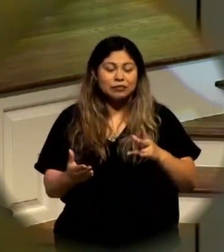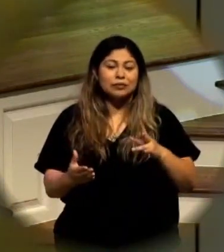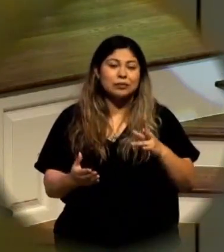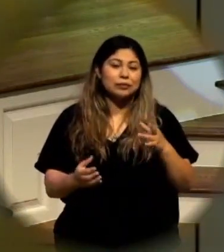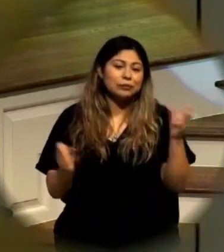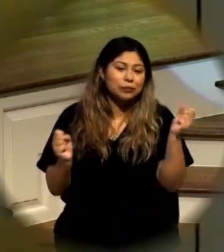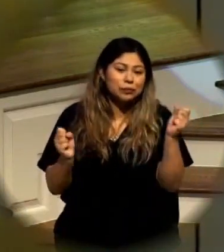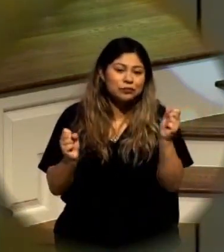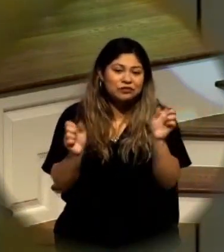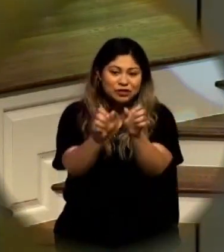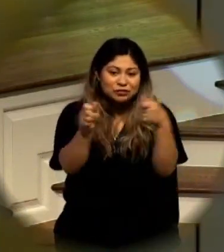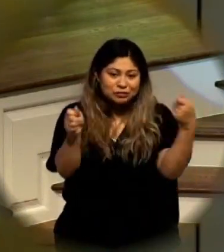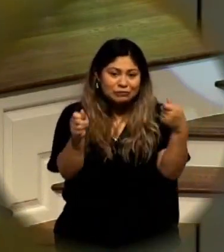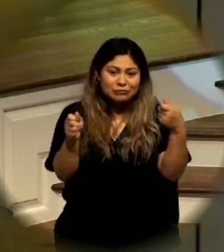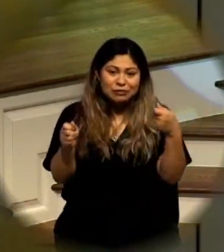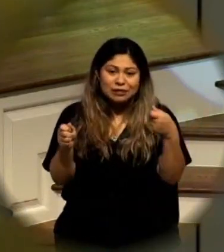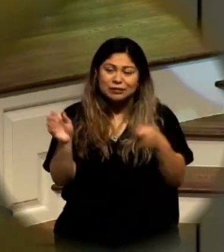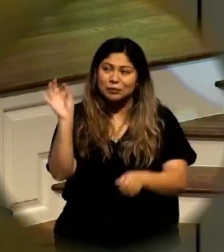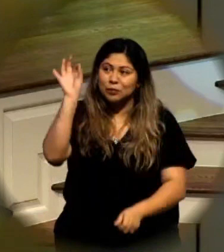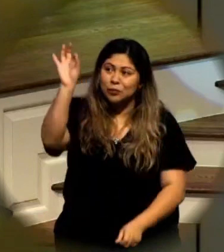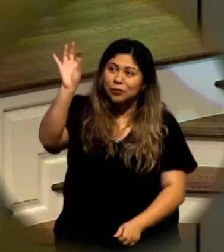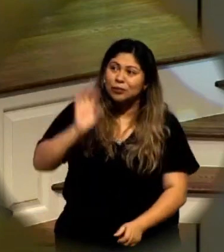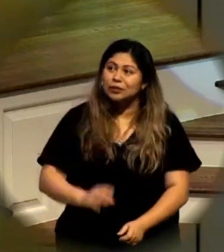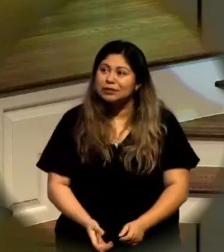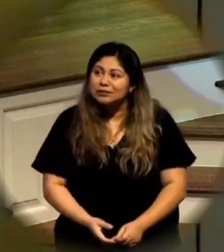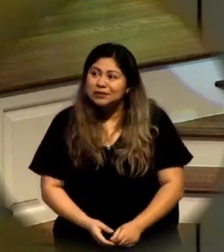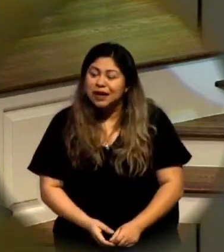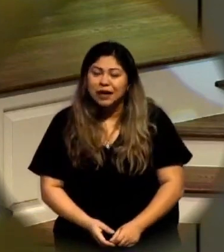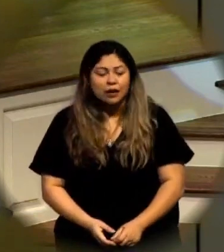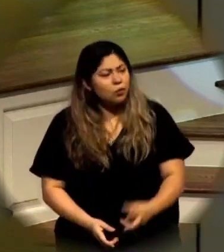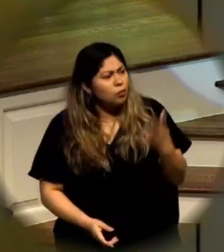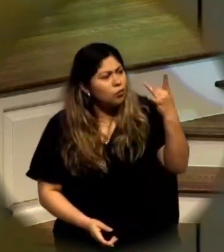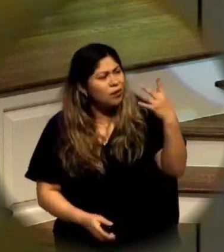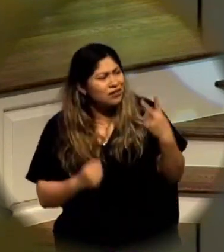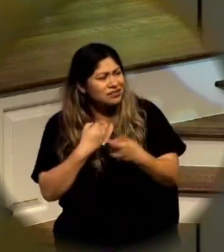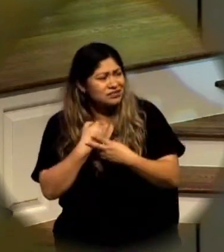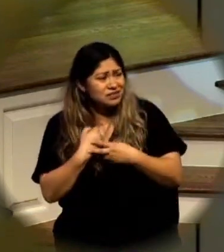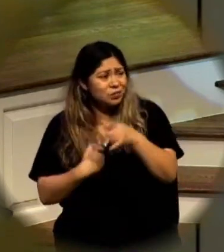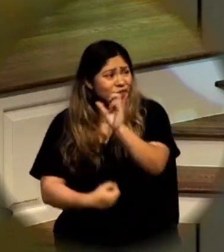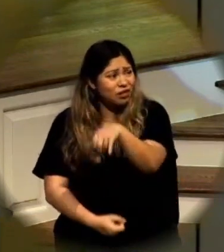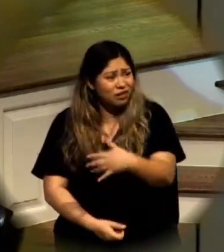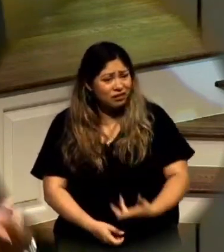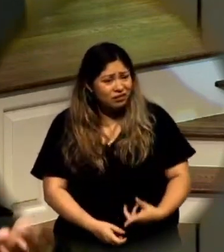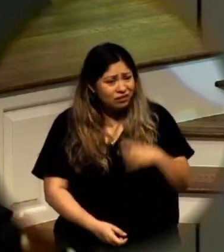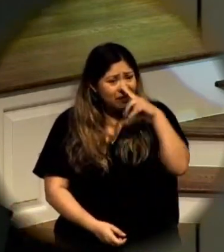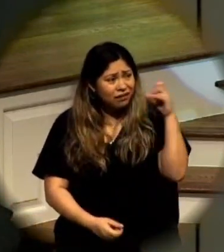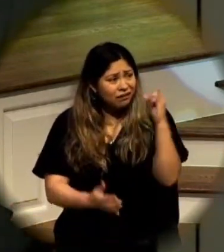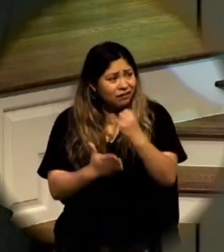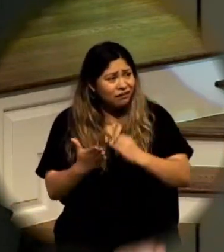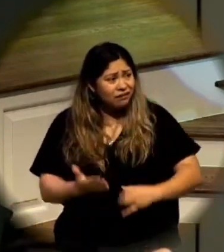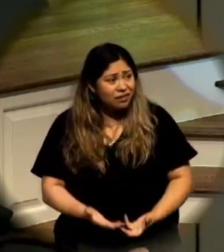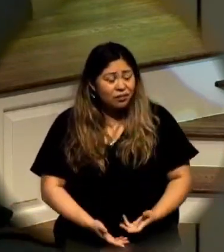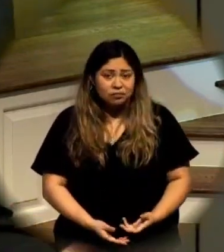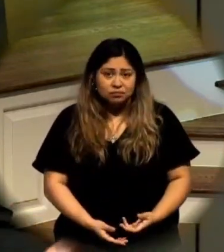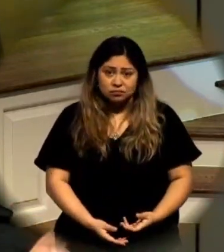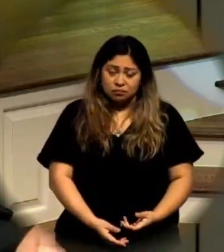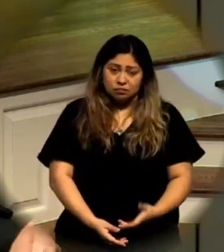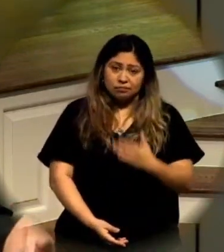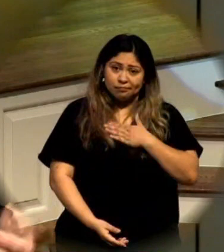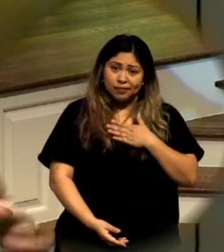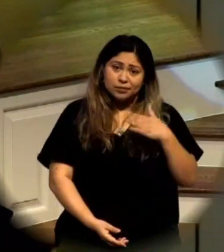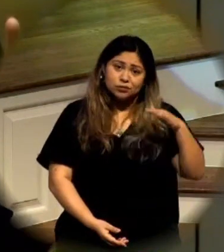the world have you kept those? We've kept those because these are the things that our children